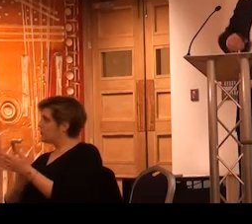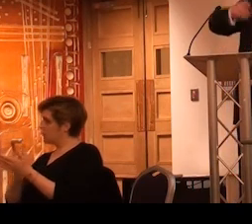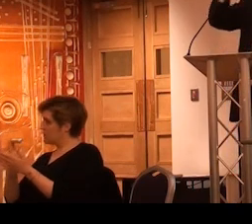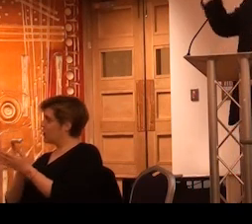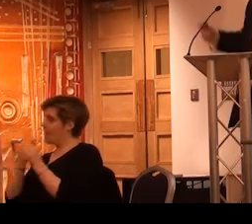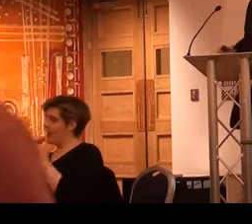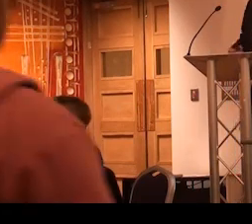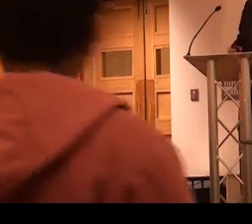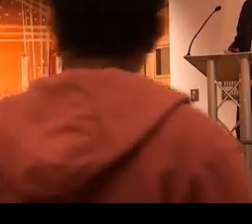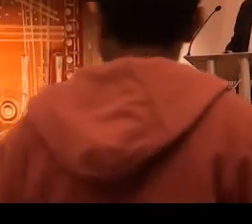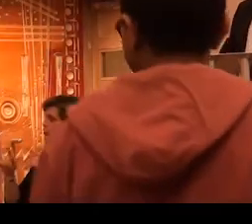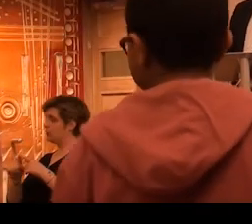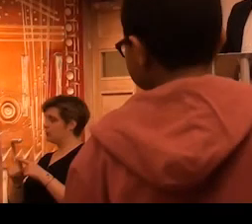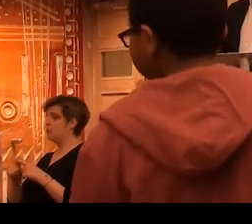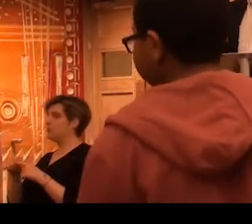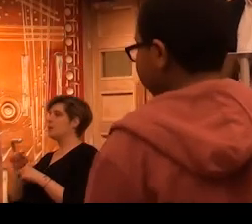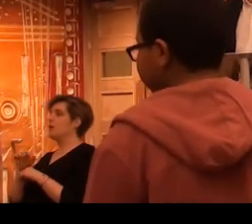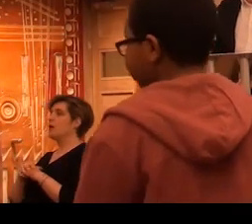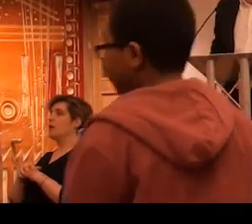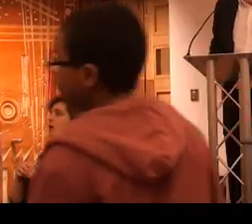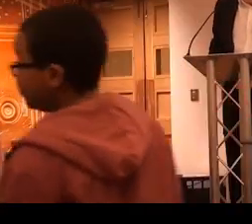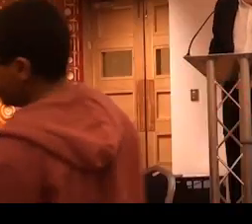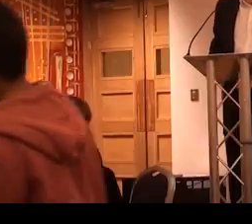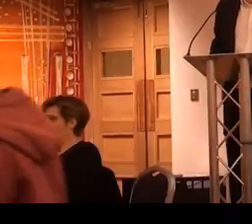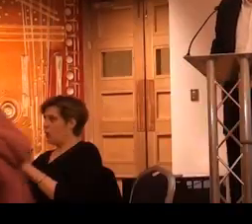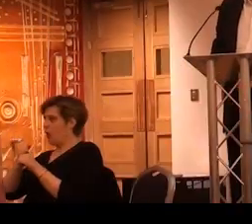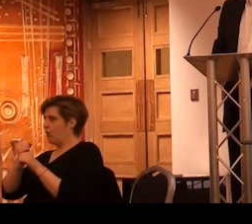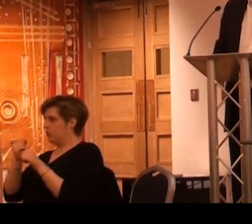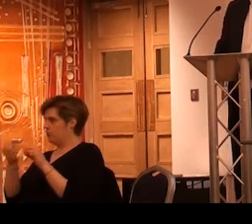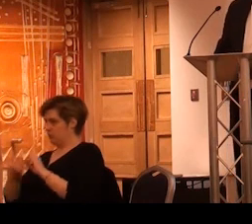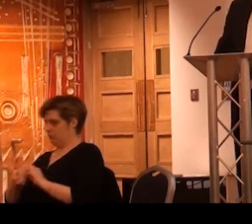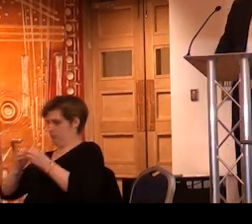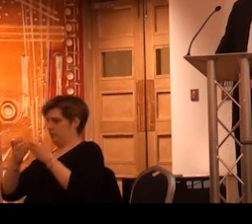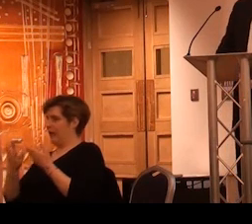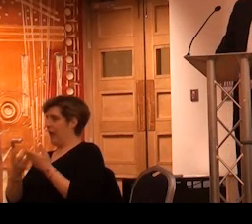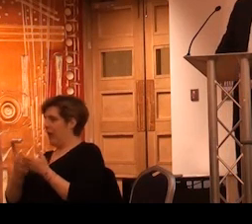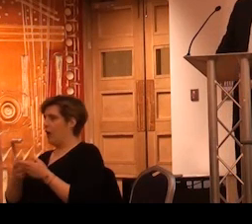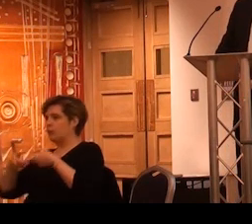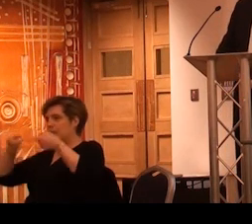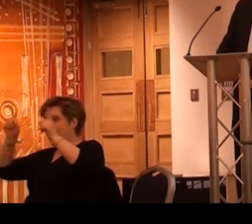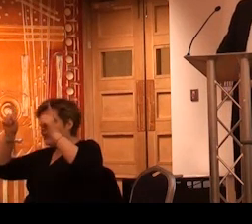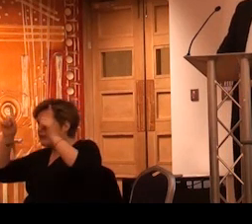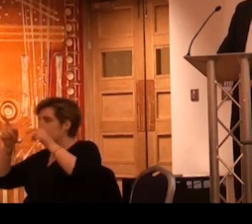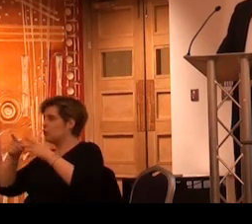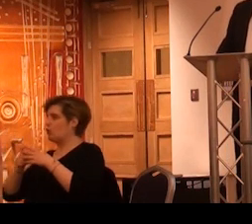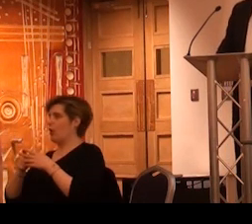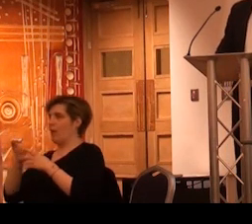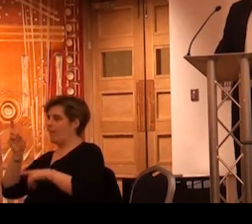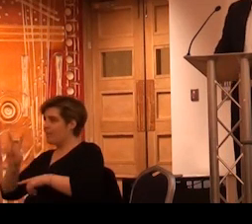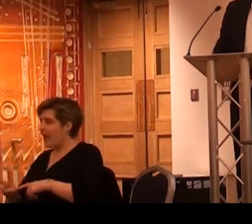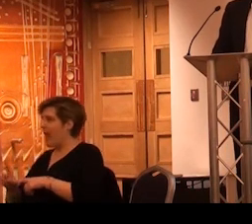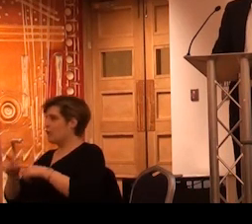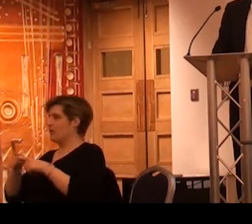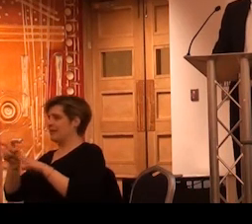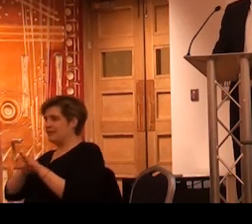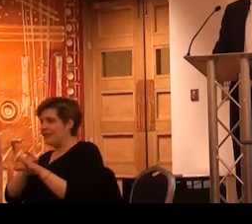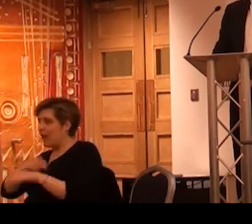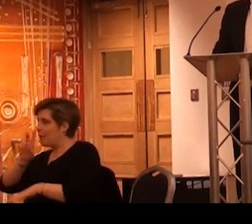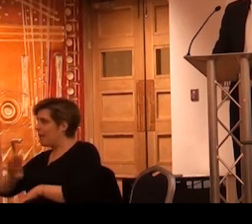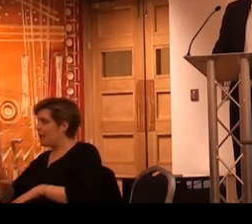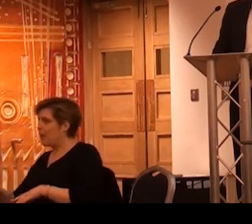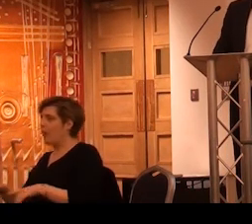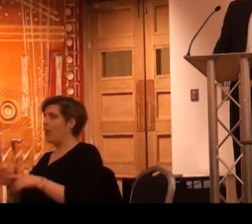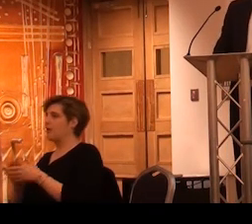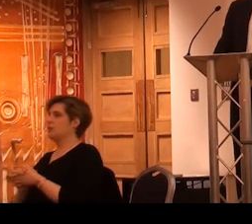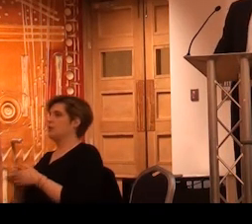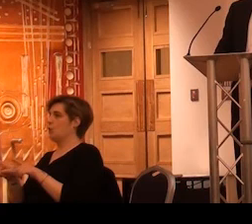part of an unconference with a group of head teachers, parents and carers, young people and SENCOs. And I'm very pleased to say